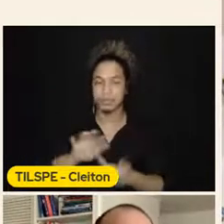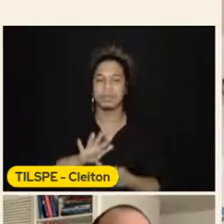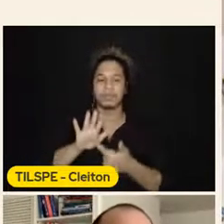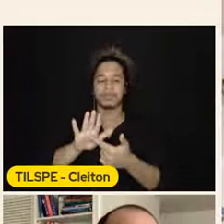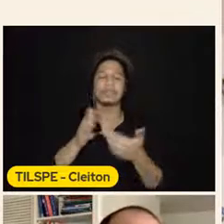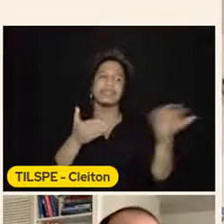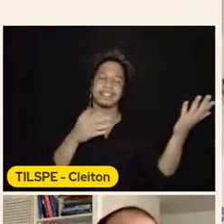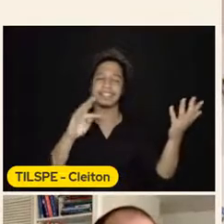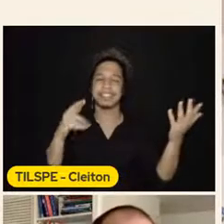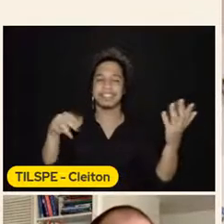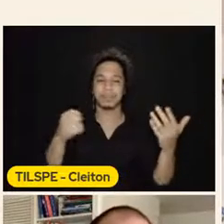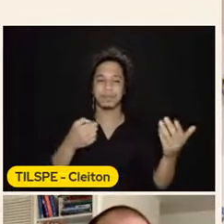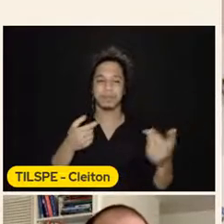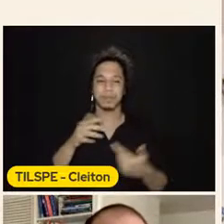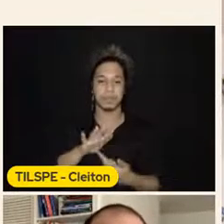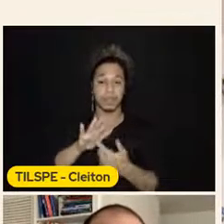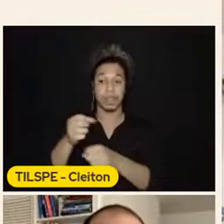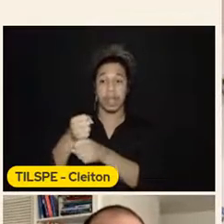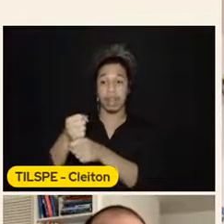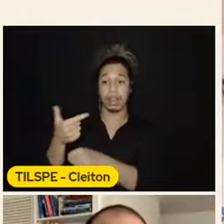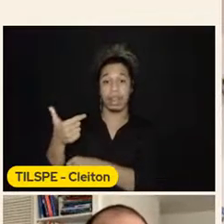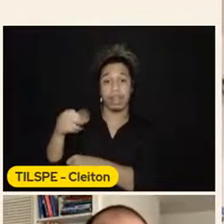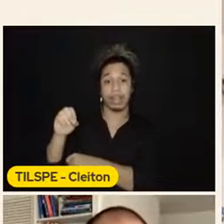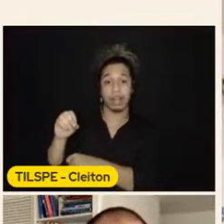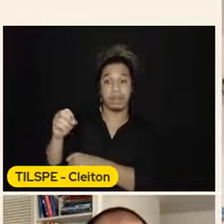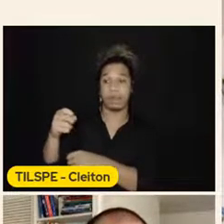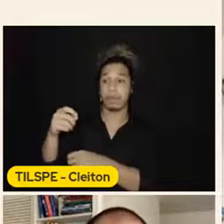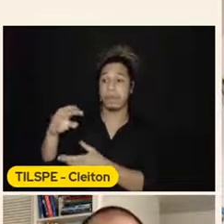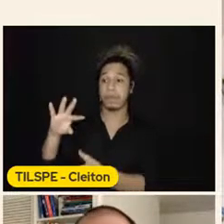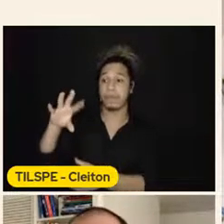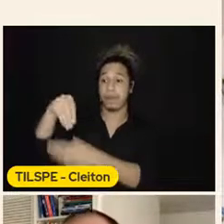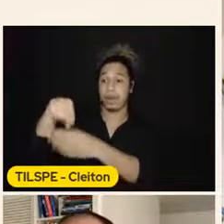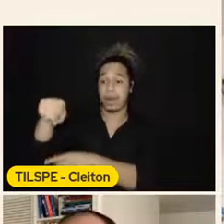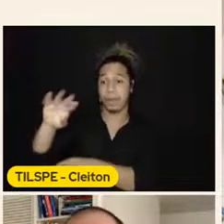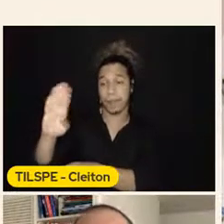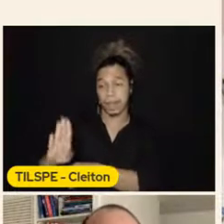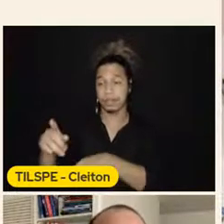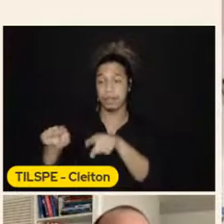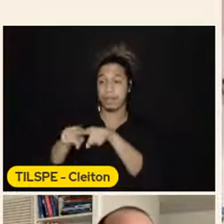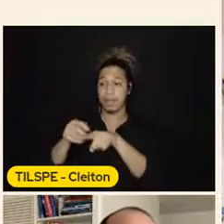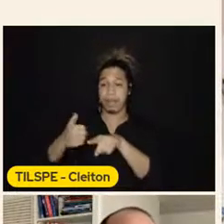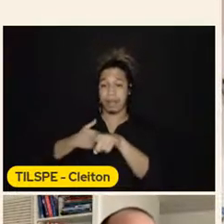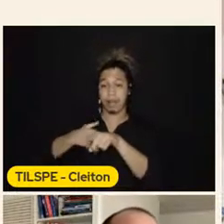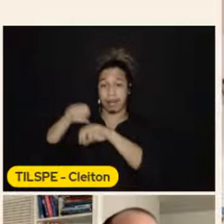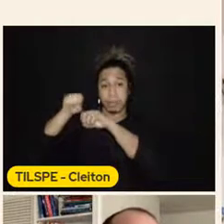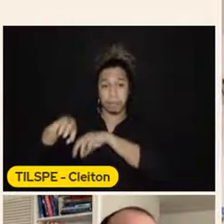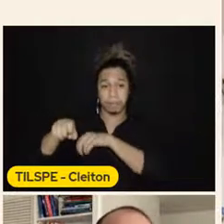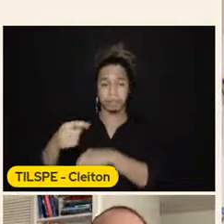as you introduced myself, that it's been 10 years that I teach in Brazil and Canada. And just recently,